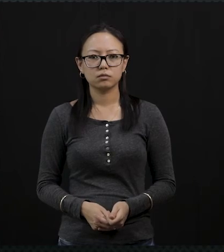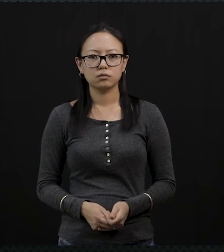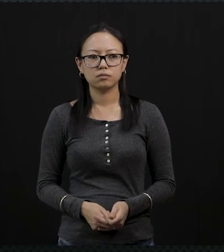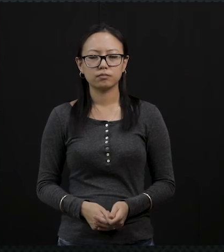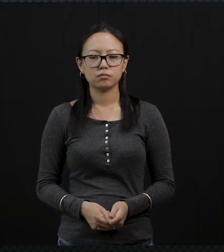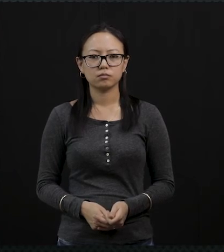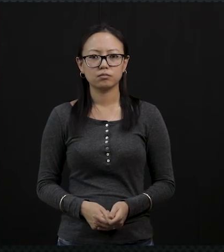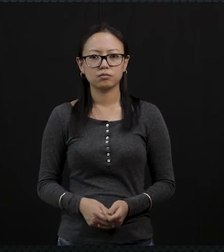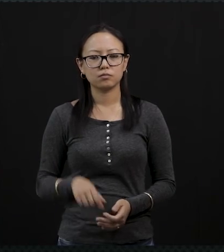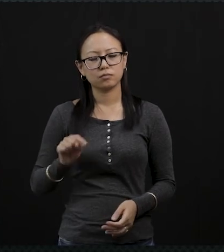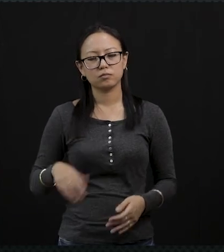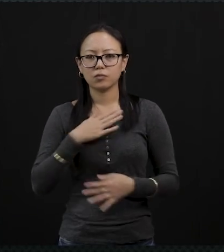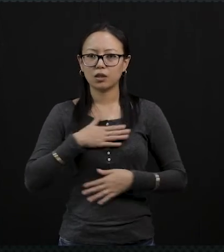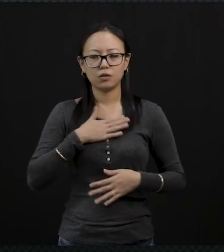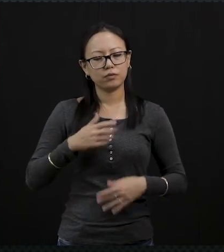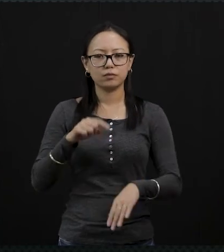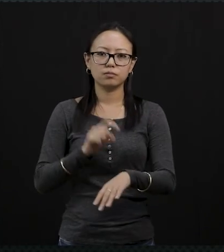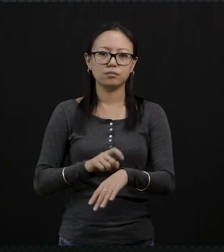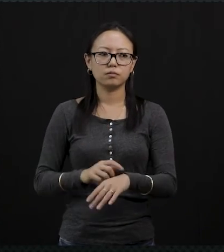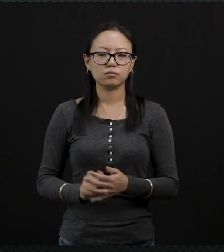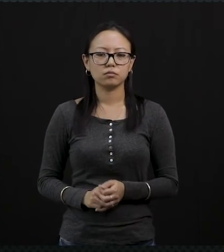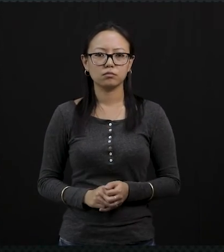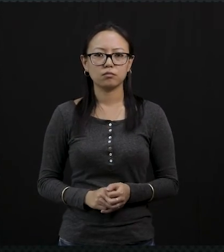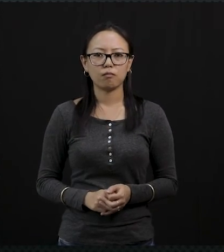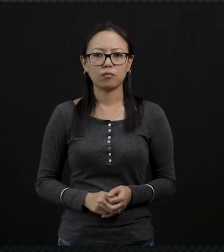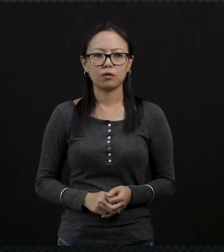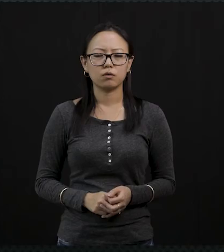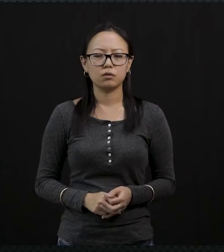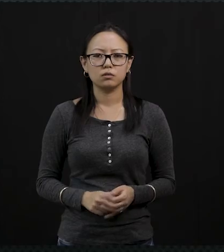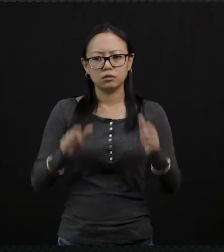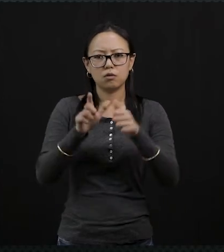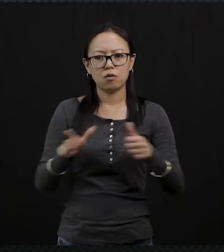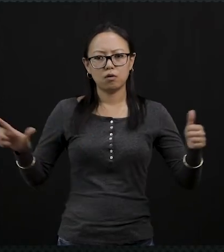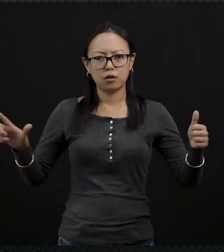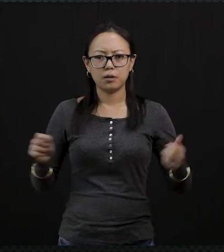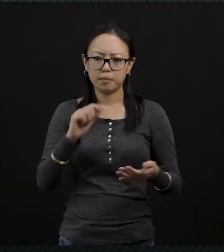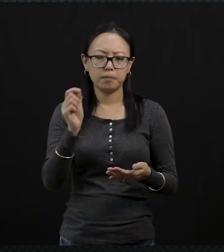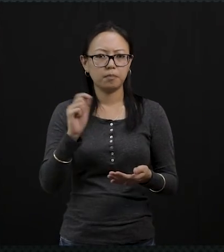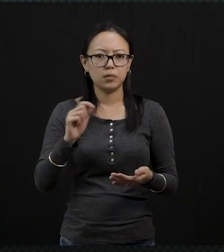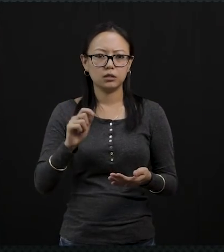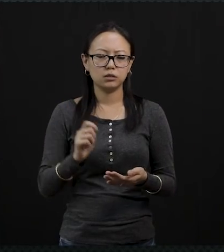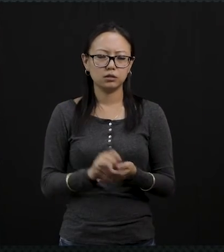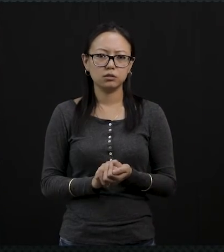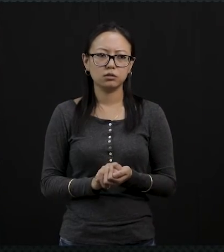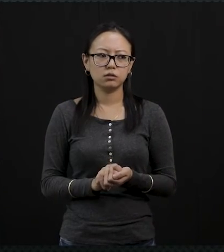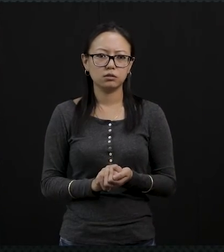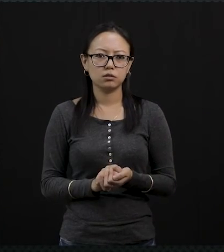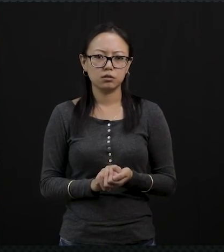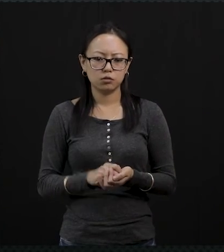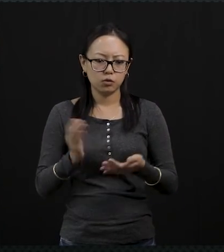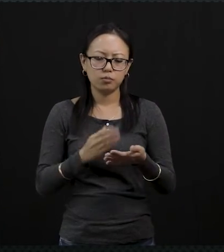it's a fun time, okay? So now everyone take your pencil and you have to draw